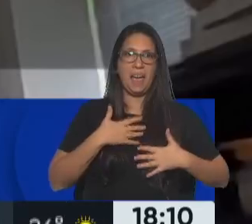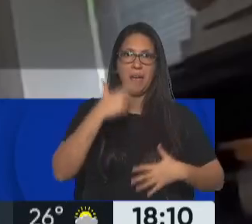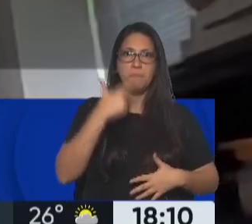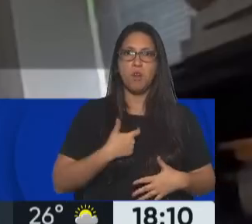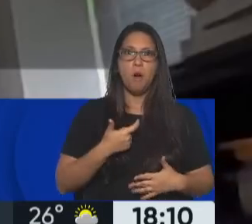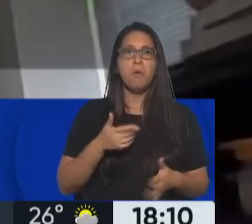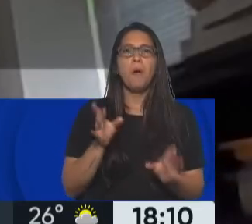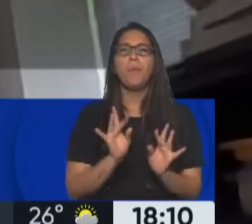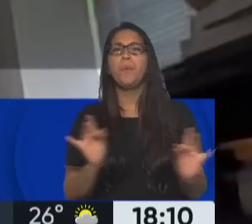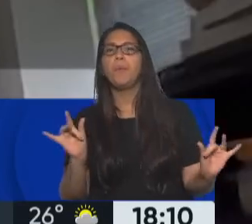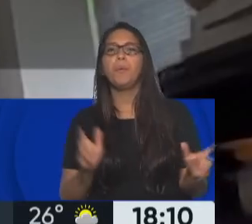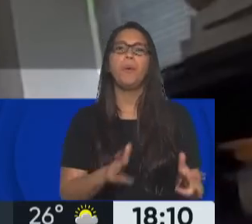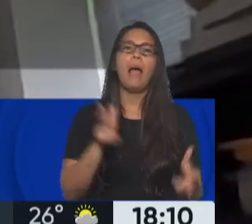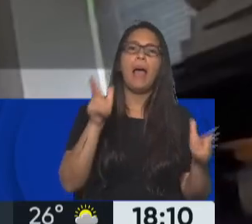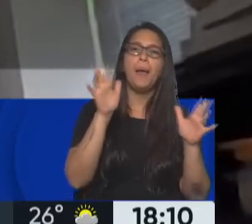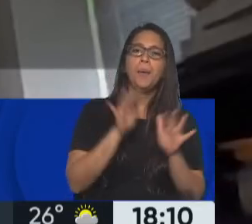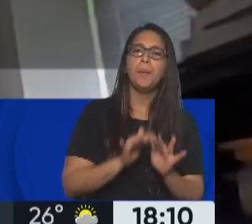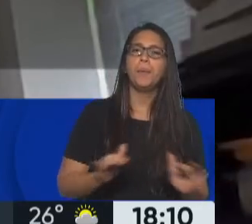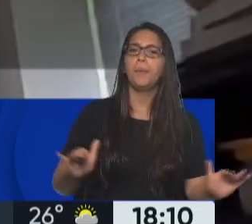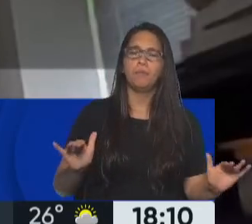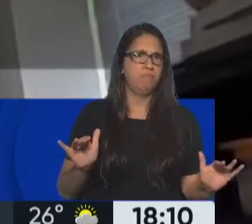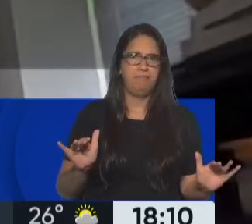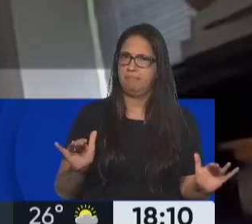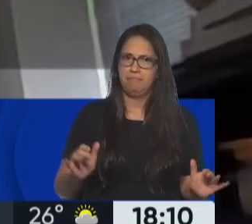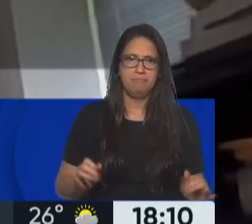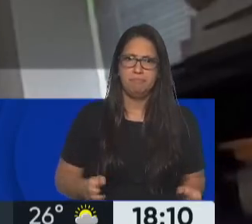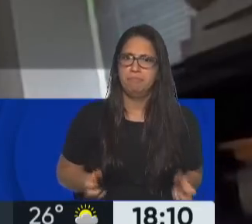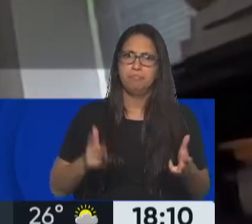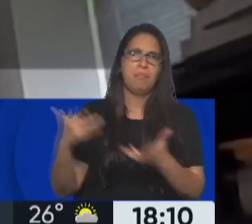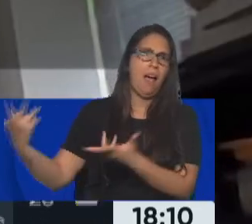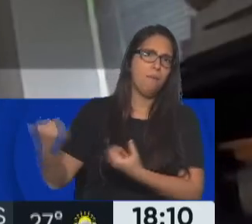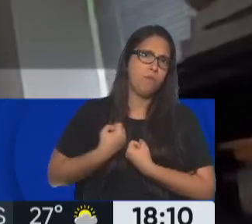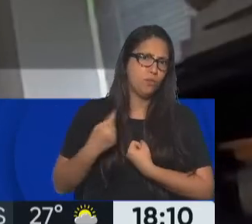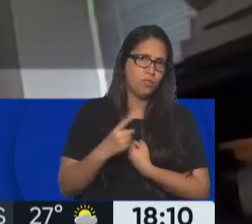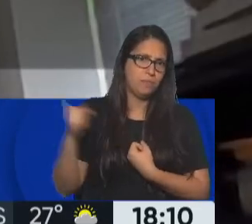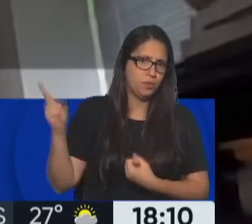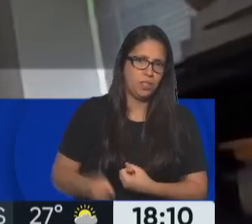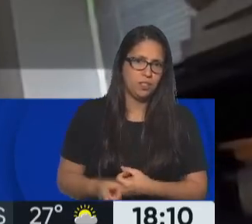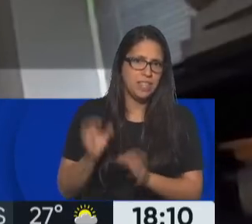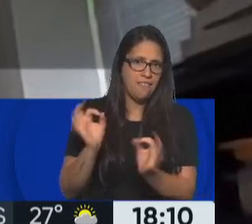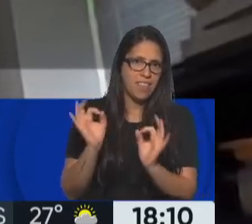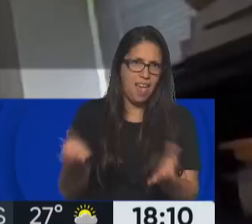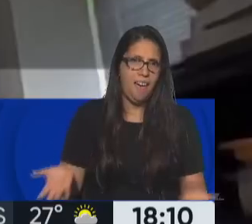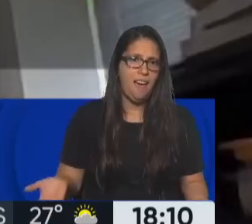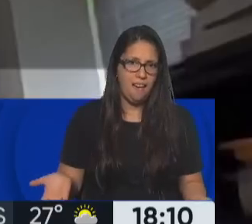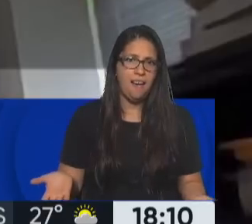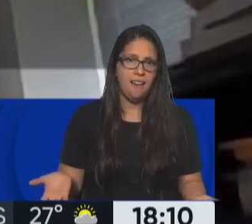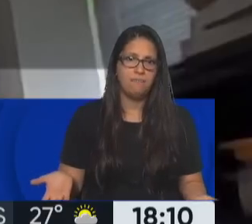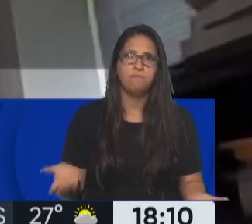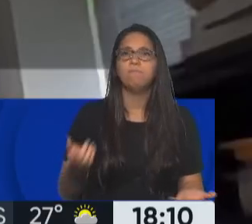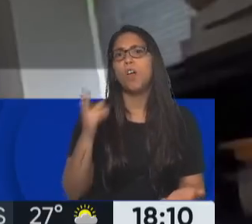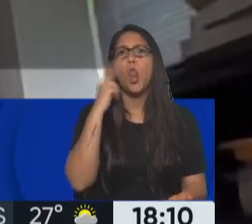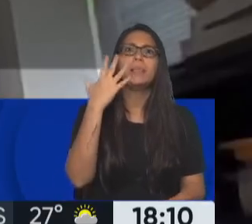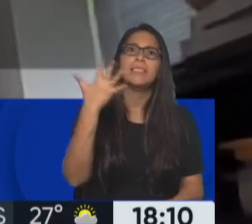in any way to keep the Republican Party squarely behind him. Which it remained. He got